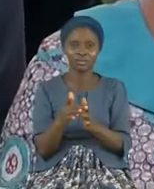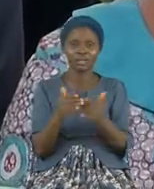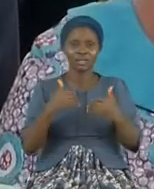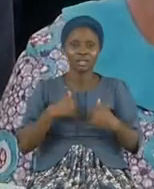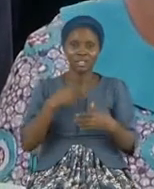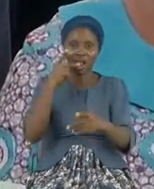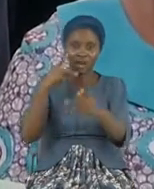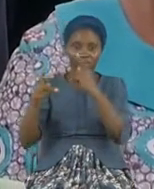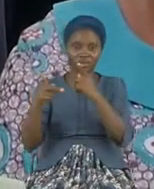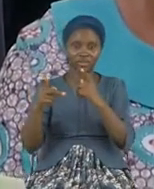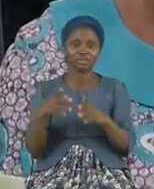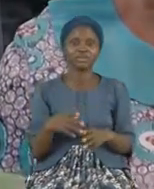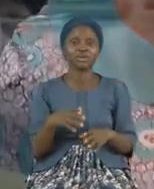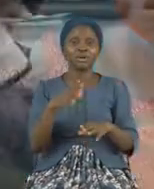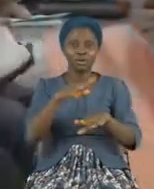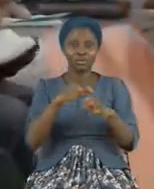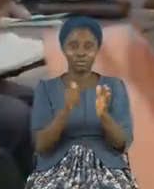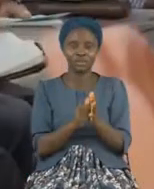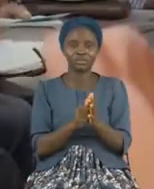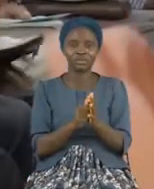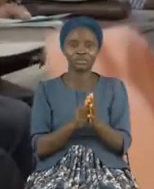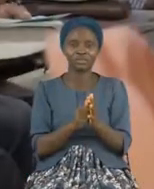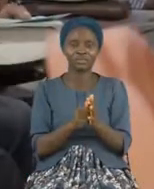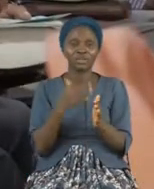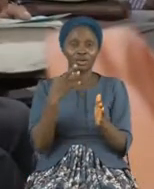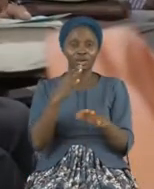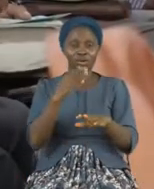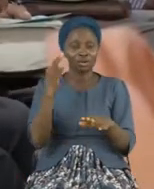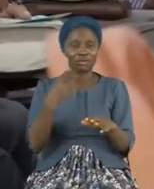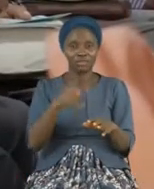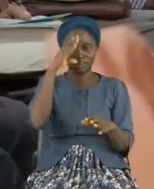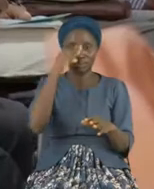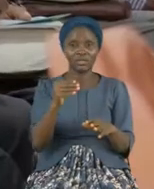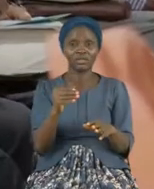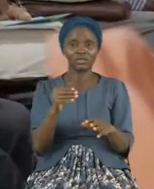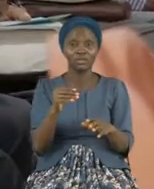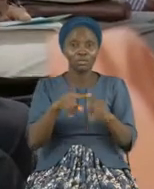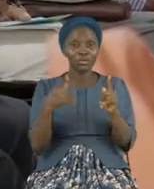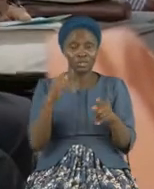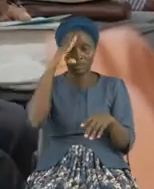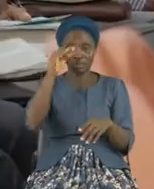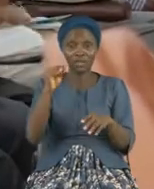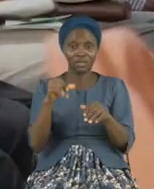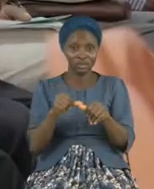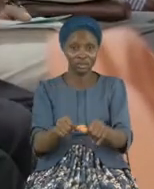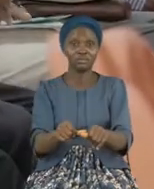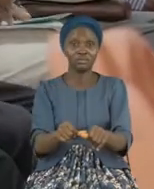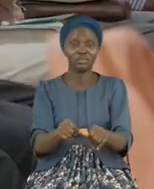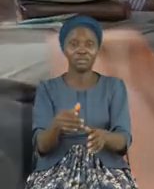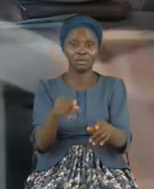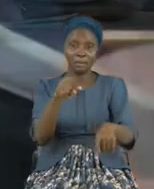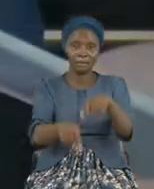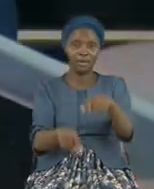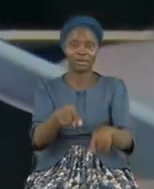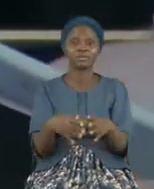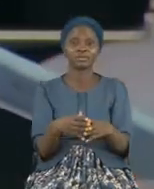from that temple, but the man remained paralyzed. What if somebody